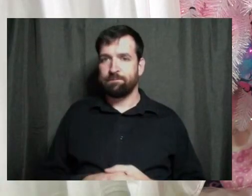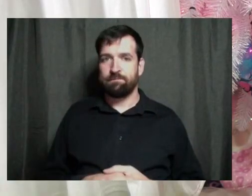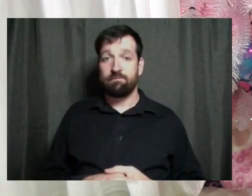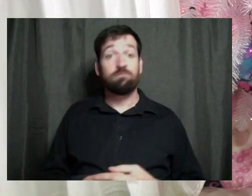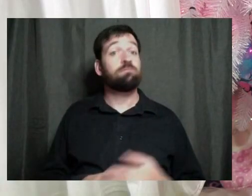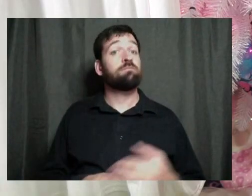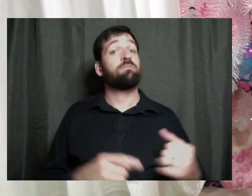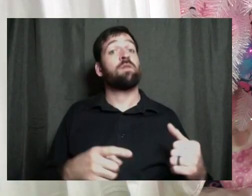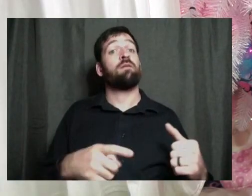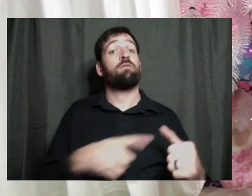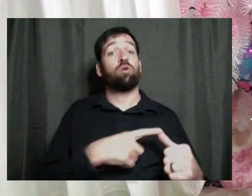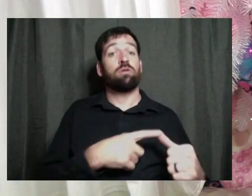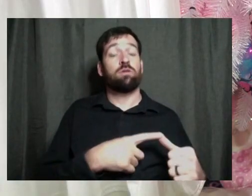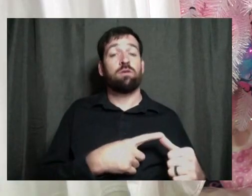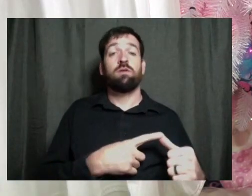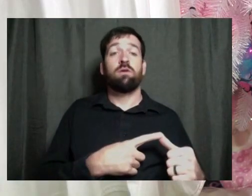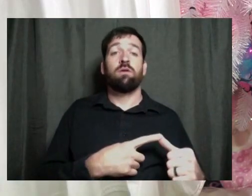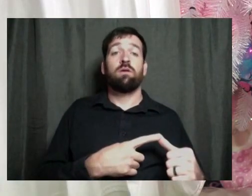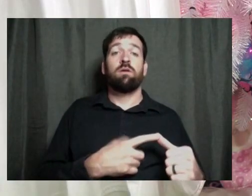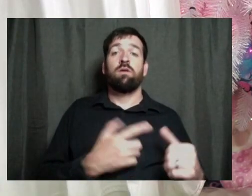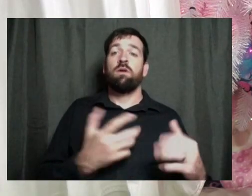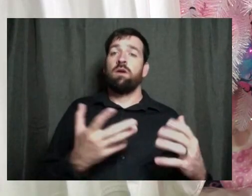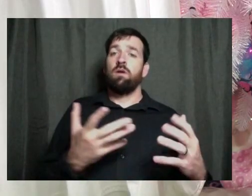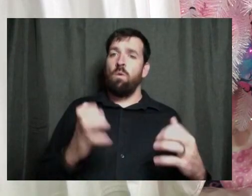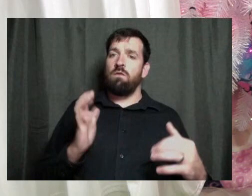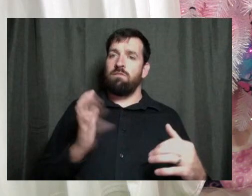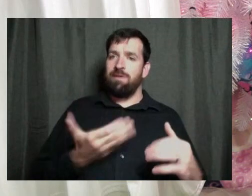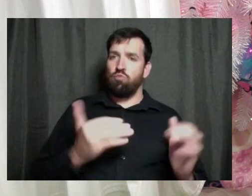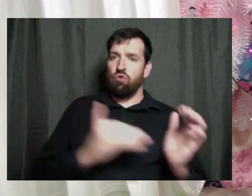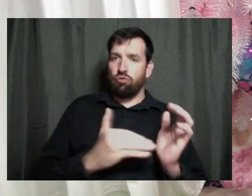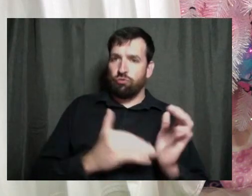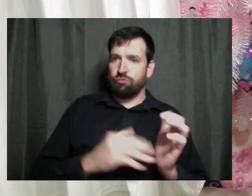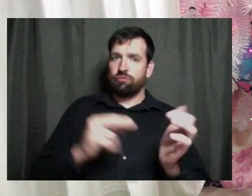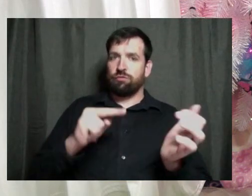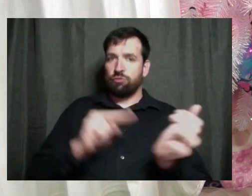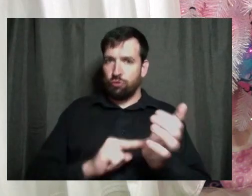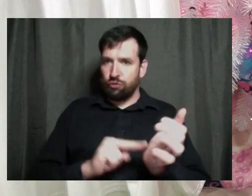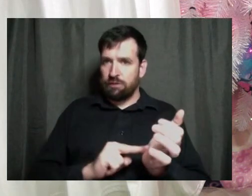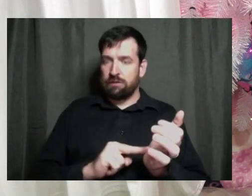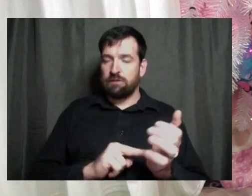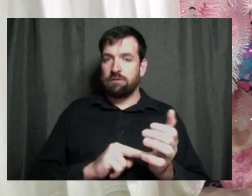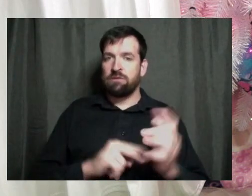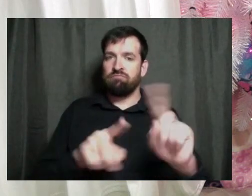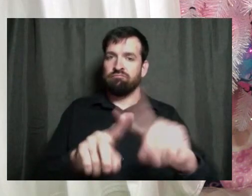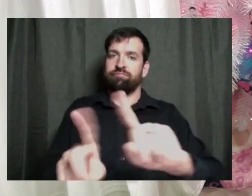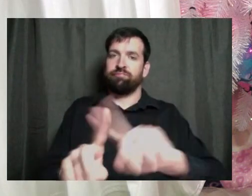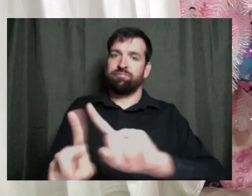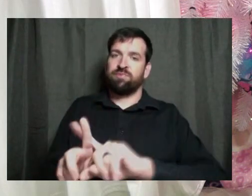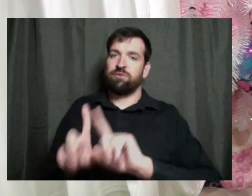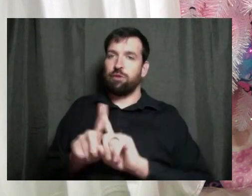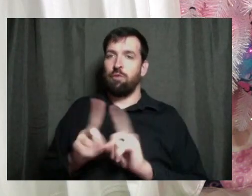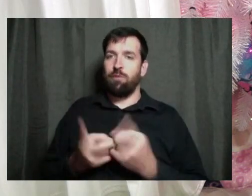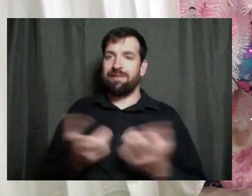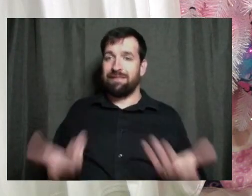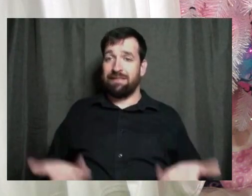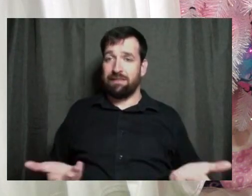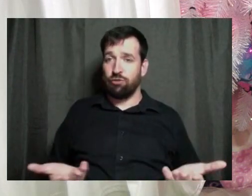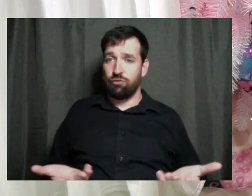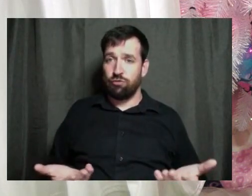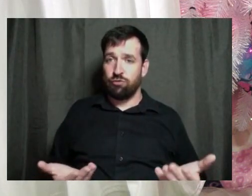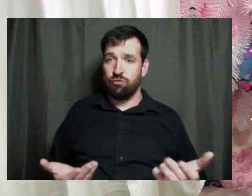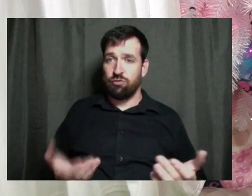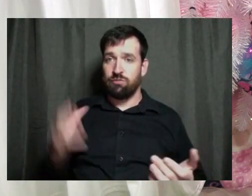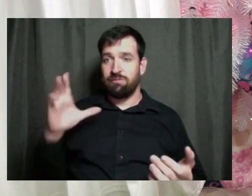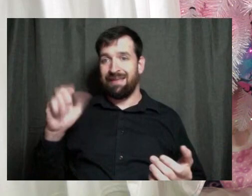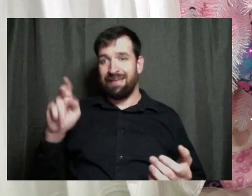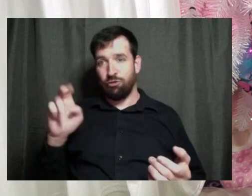all, I want our doctors and nurses and our different departments here at the hospital and the cancer center to